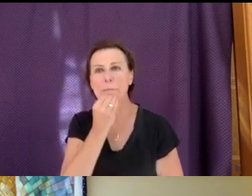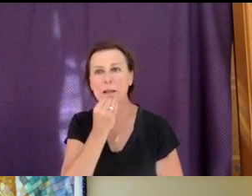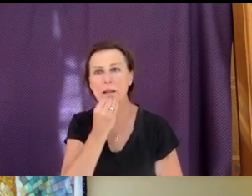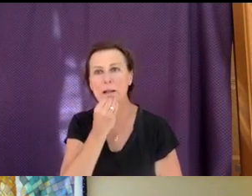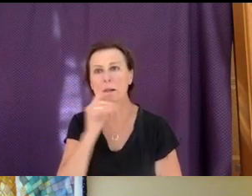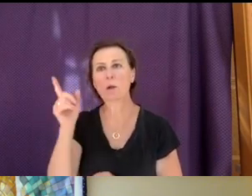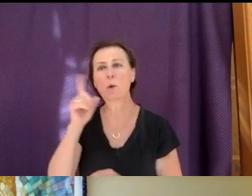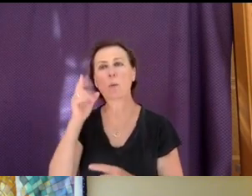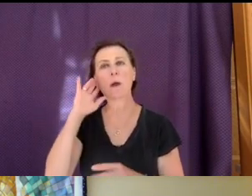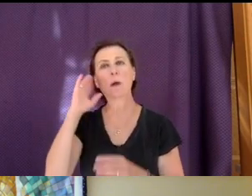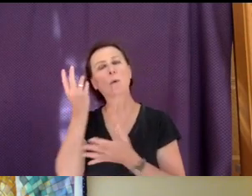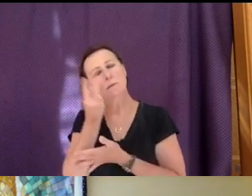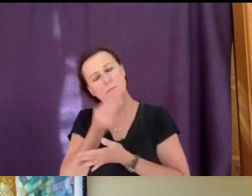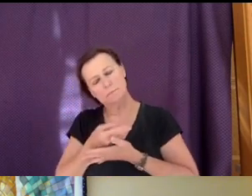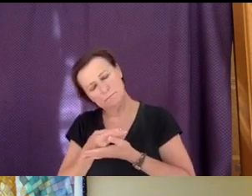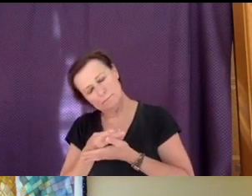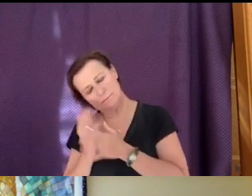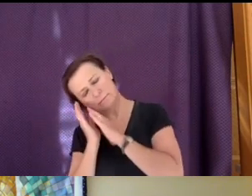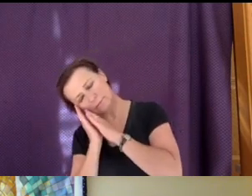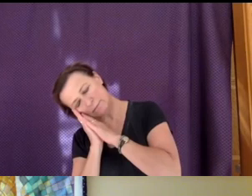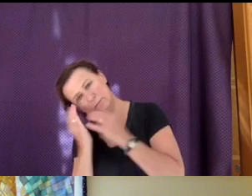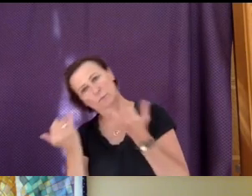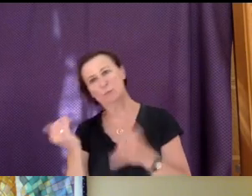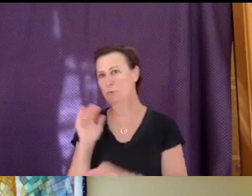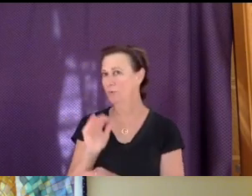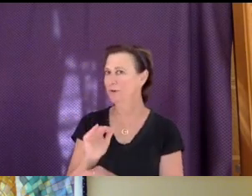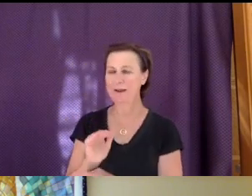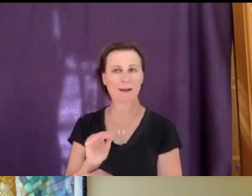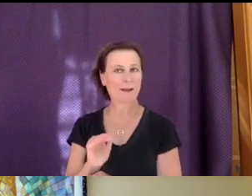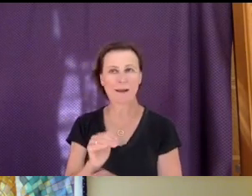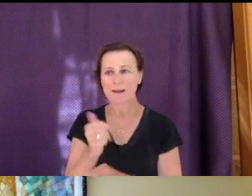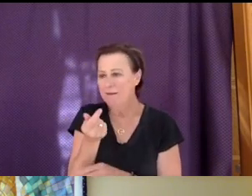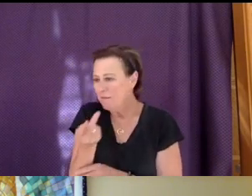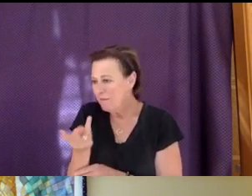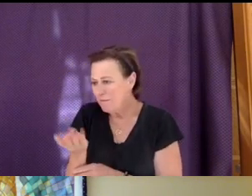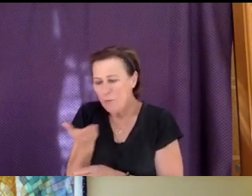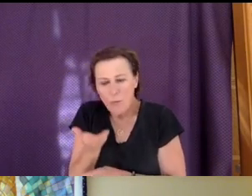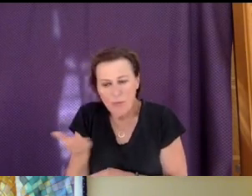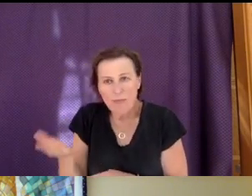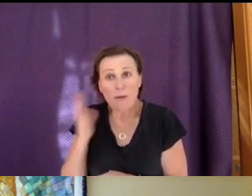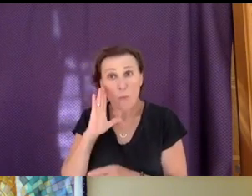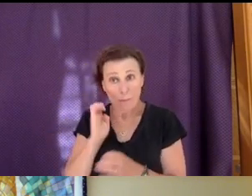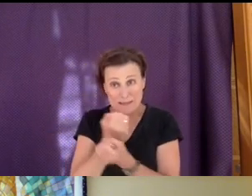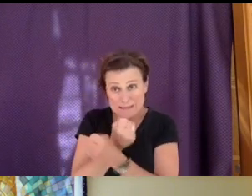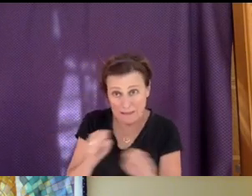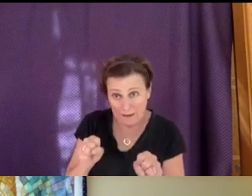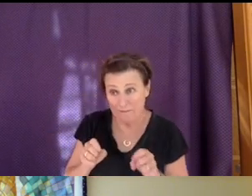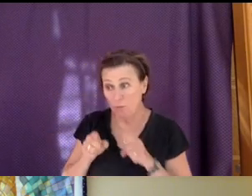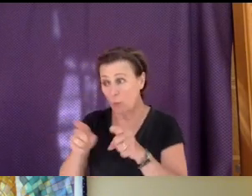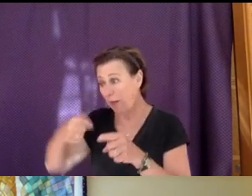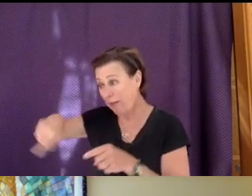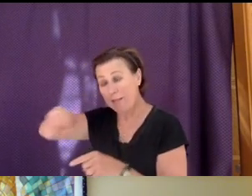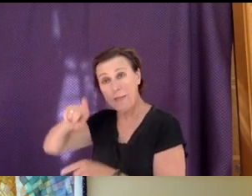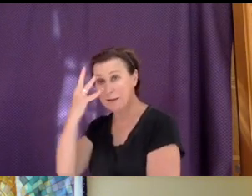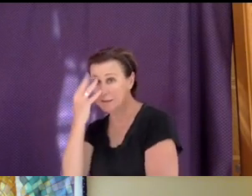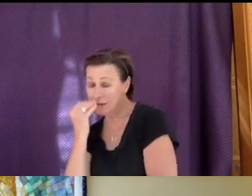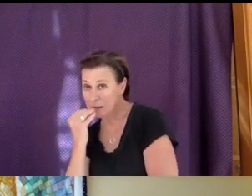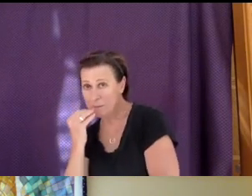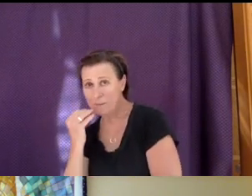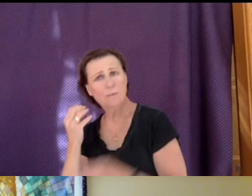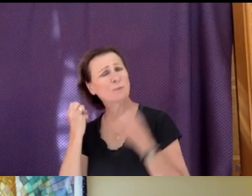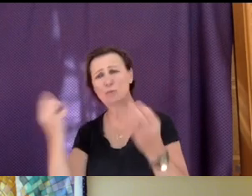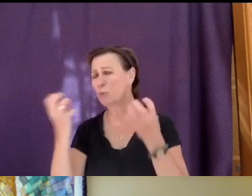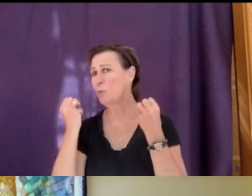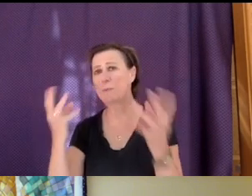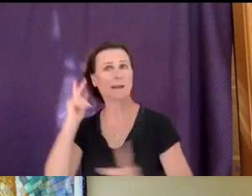their head tonight, whether their few meager possessions will be safe while they sleep. Too